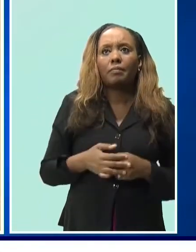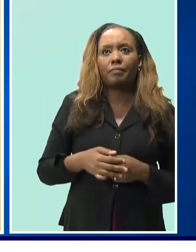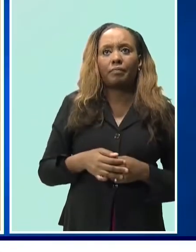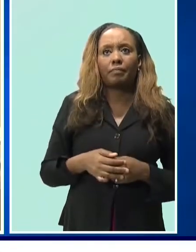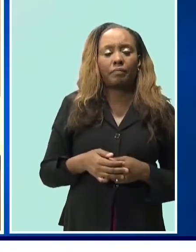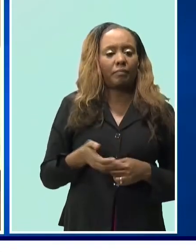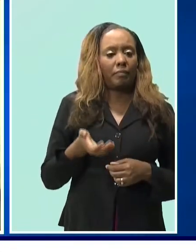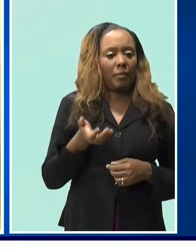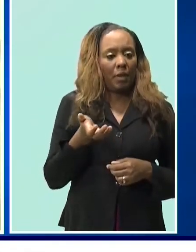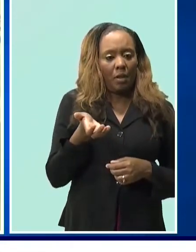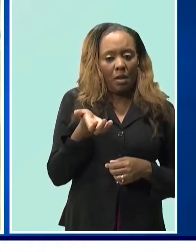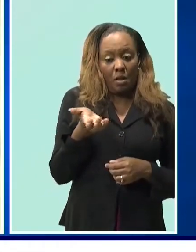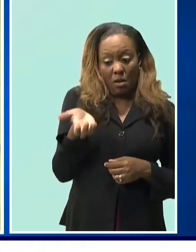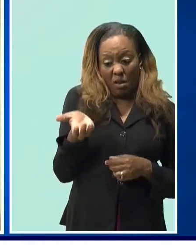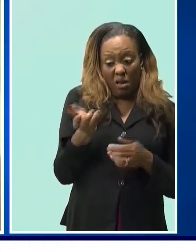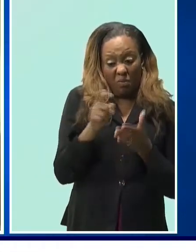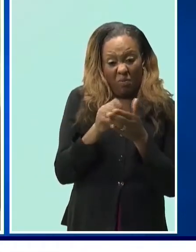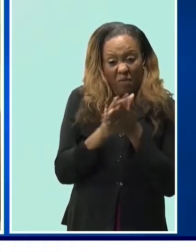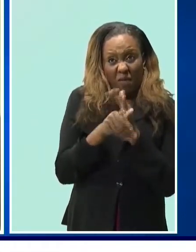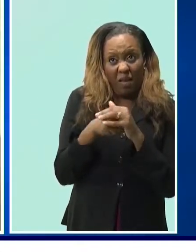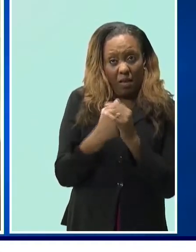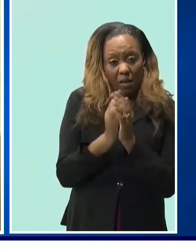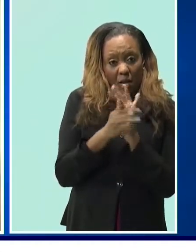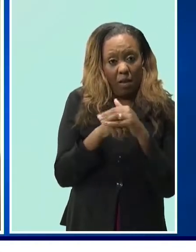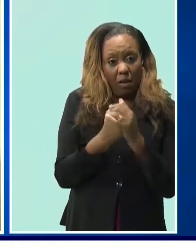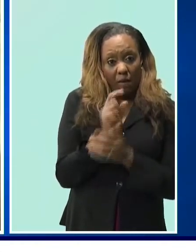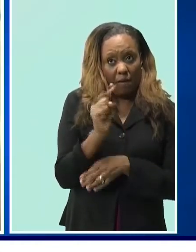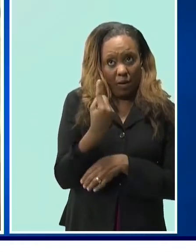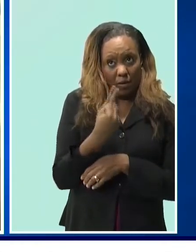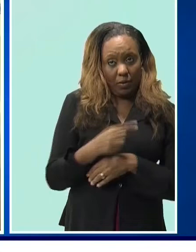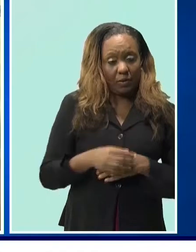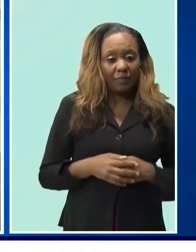Wash or sanitize your hands first.